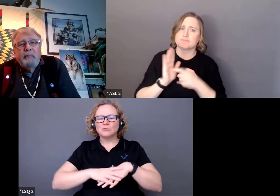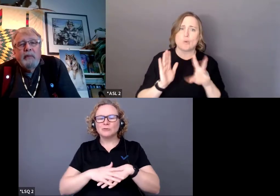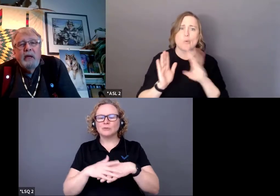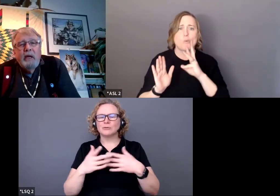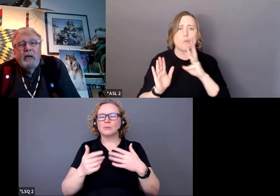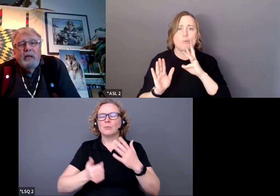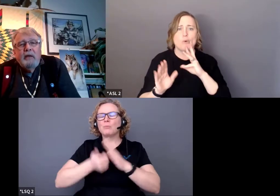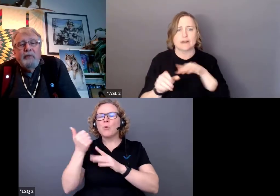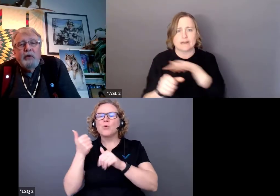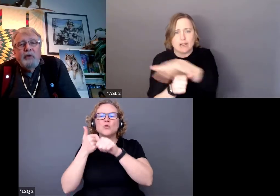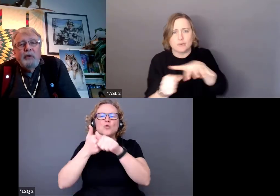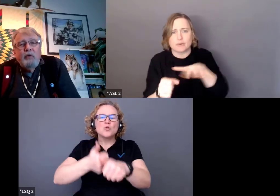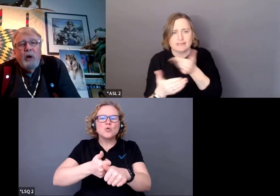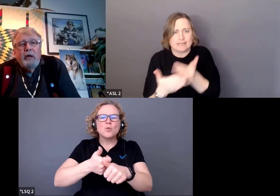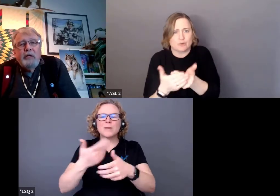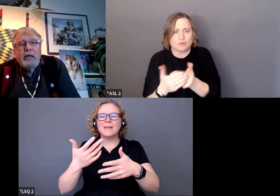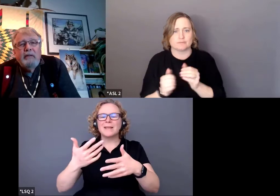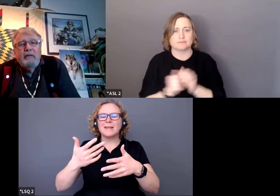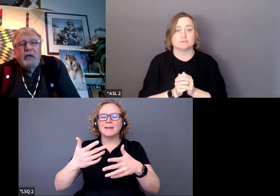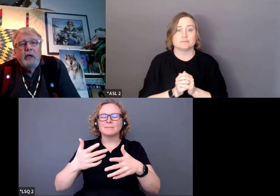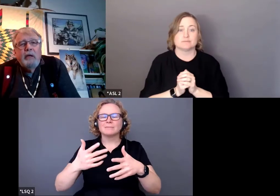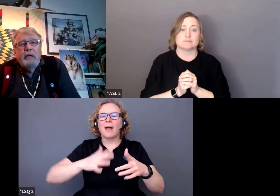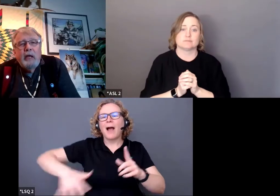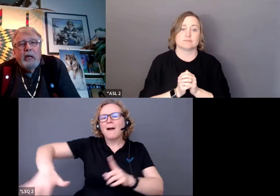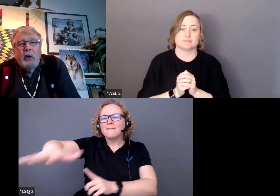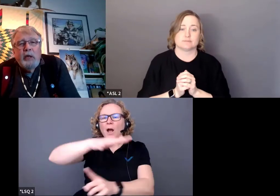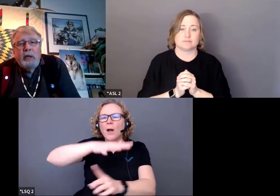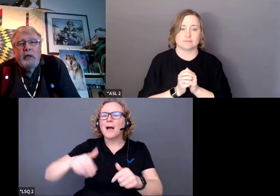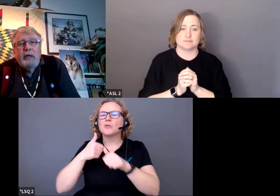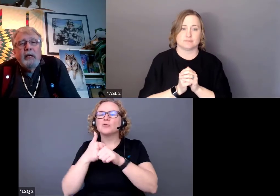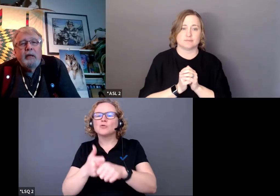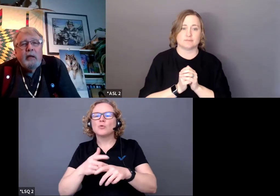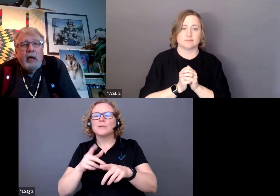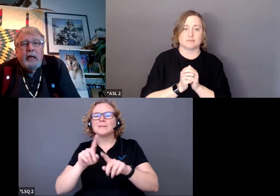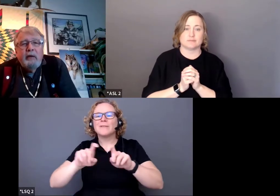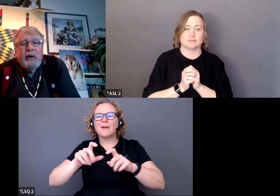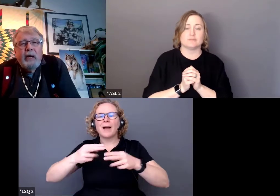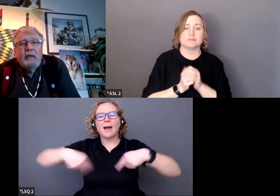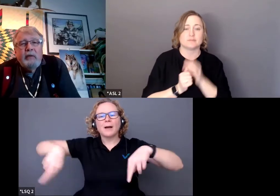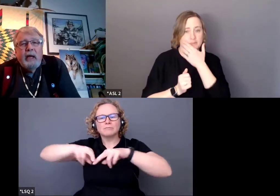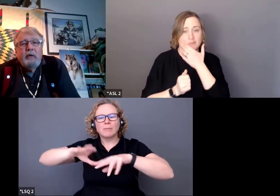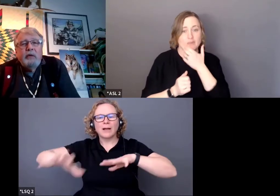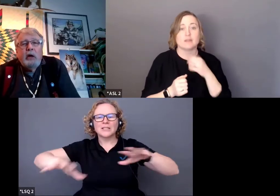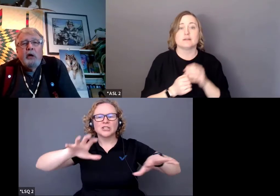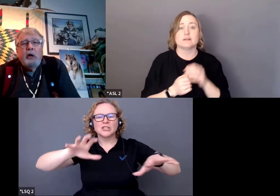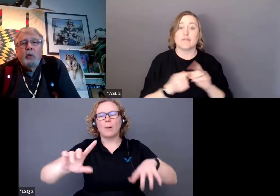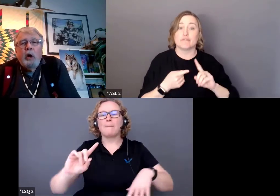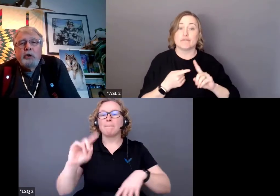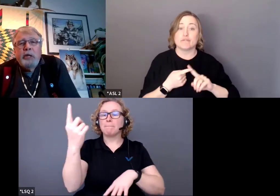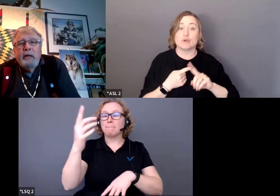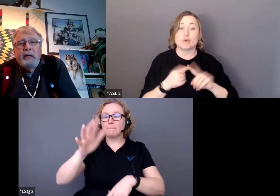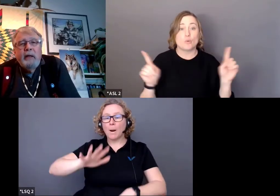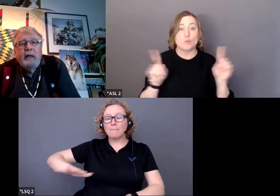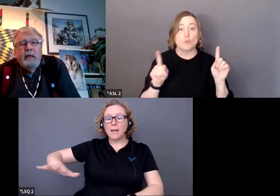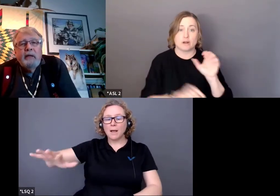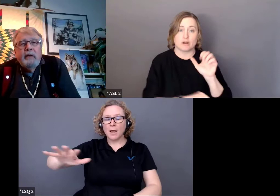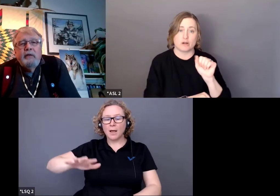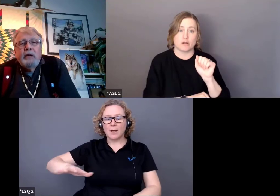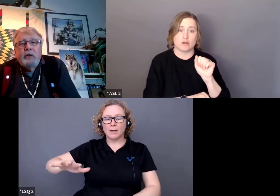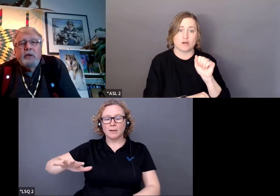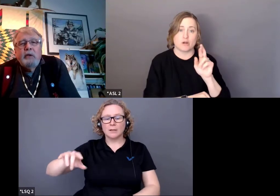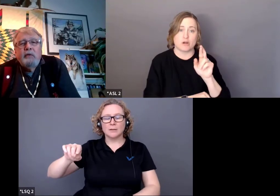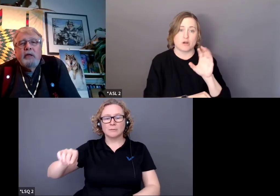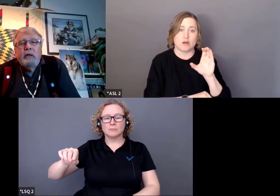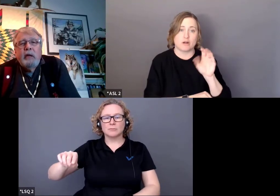from. The first of those watersheds that I'm going to identify is that of the Arctic watershed,